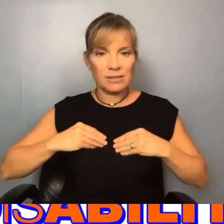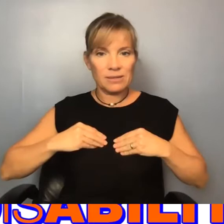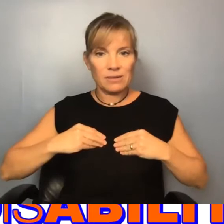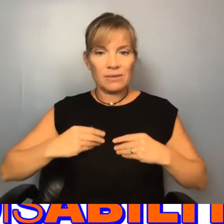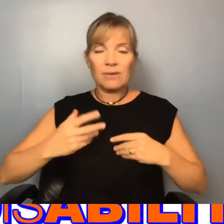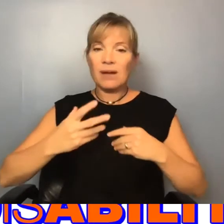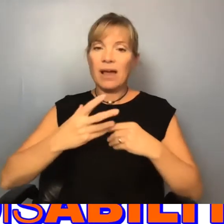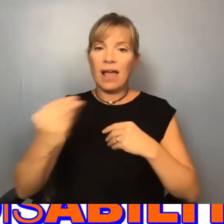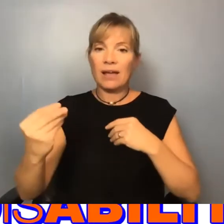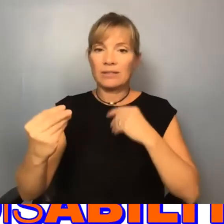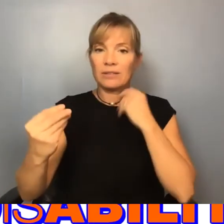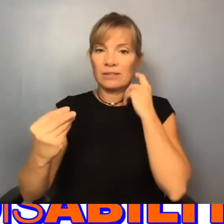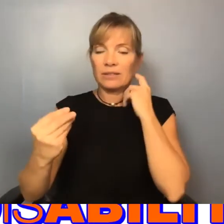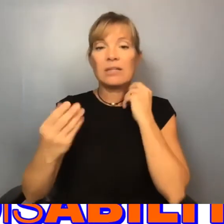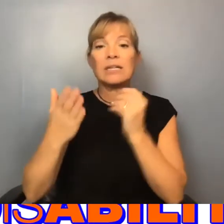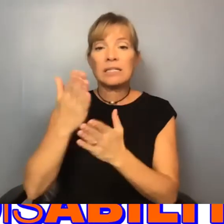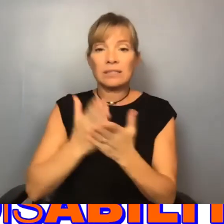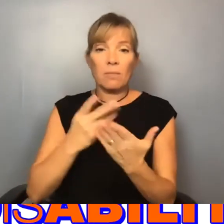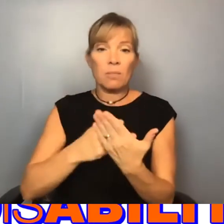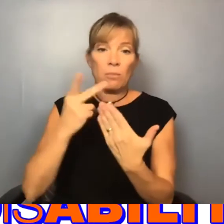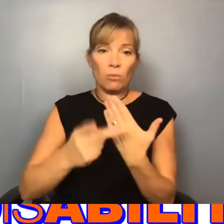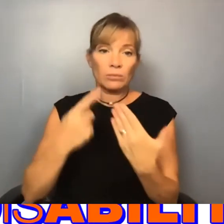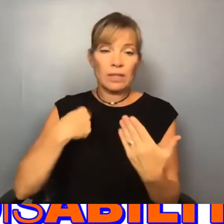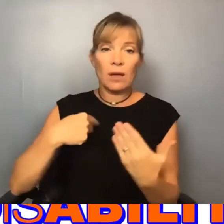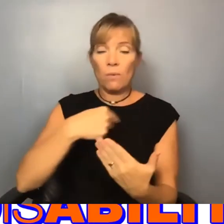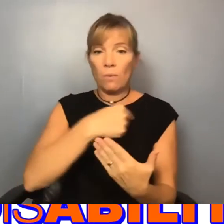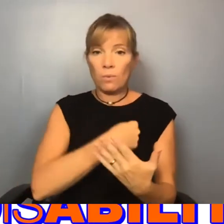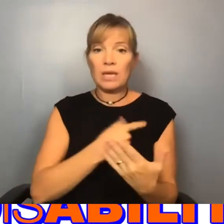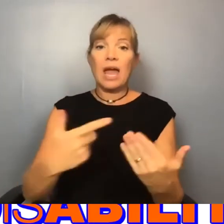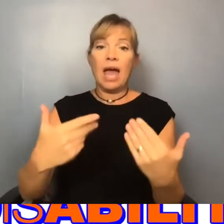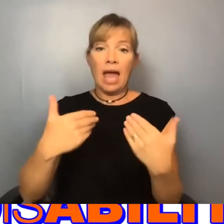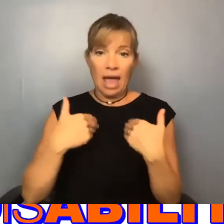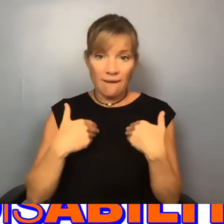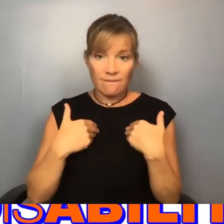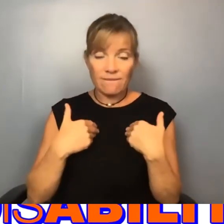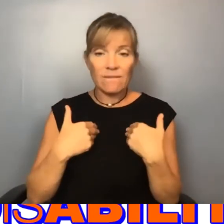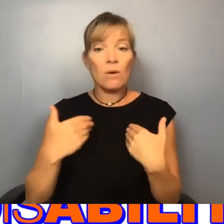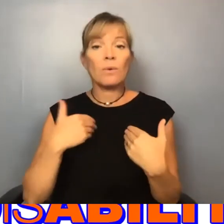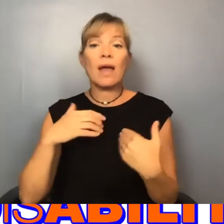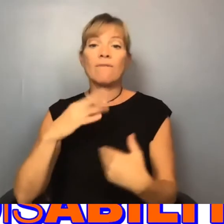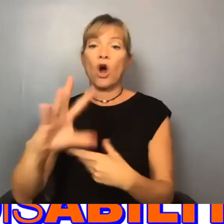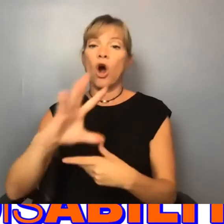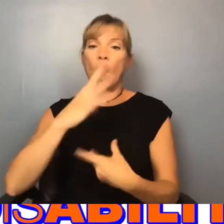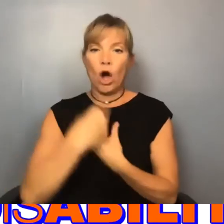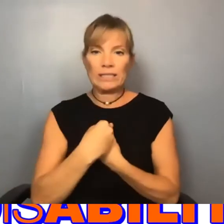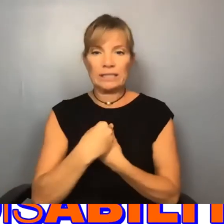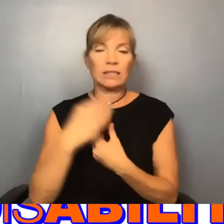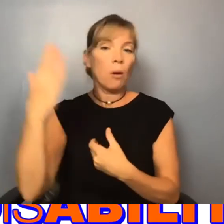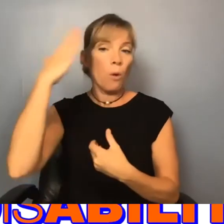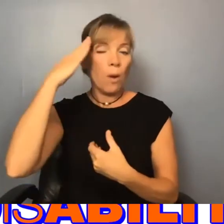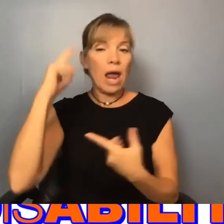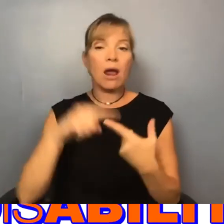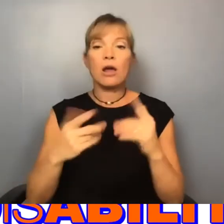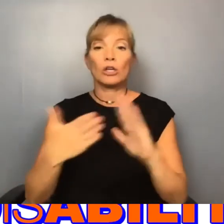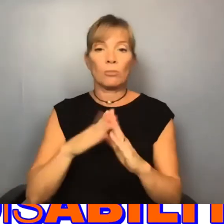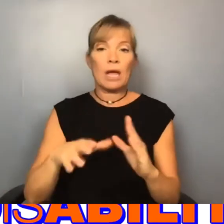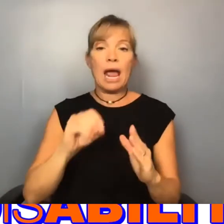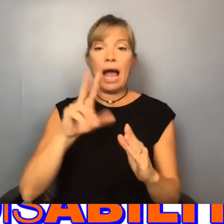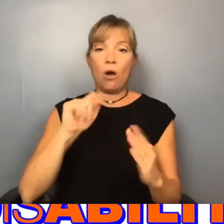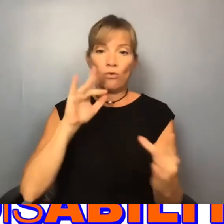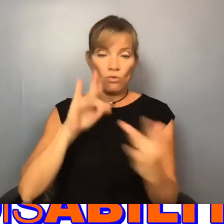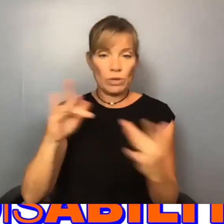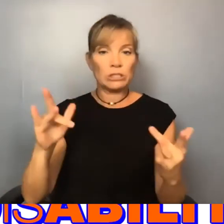And some of the programs that we have, we have the Autism Aware program, the Community Outreach Education